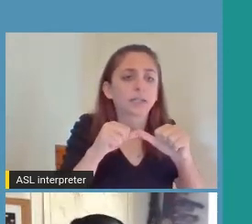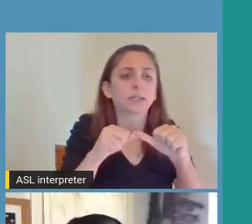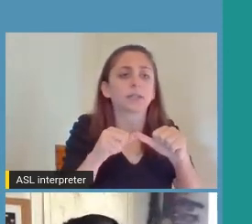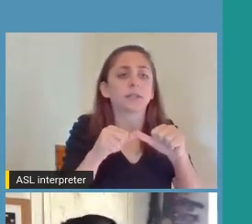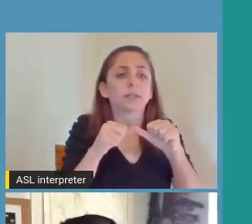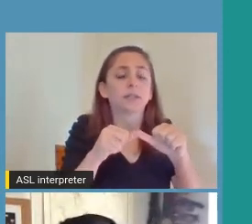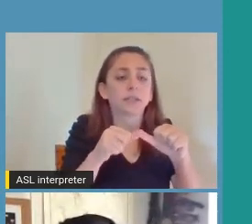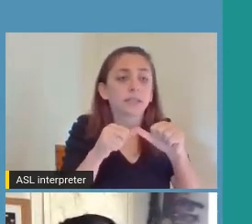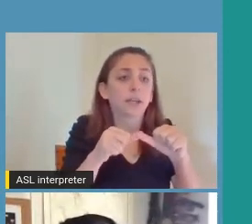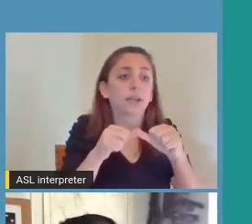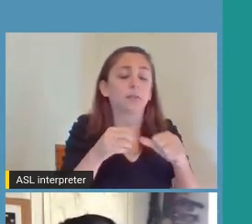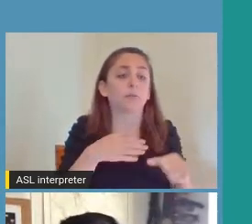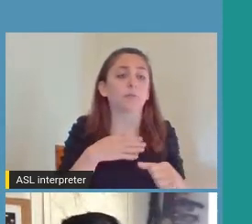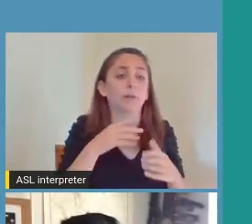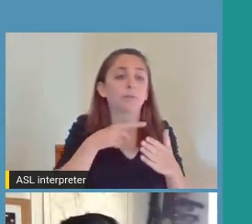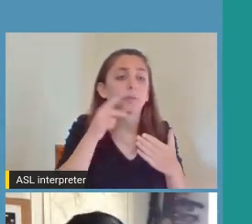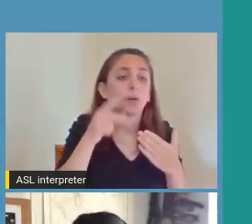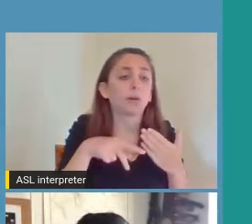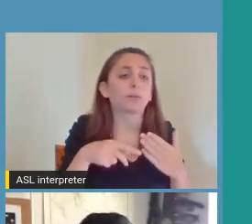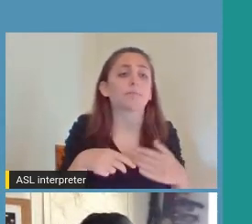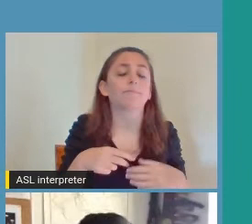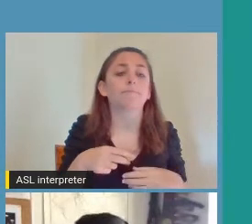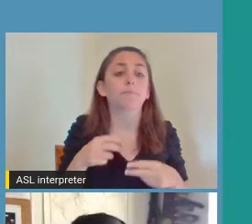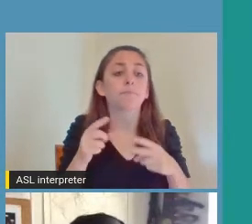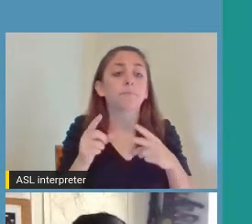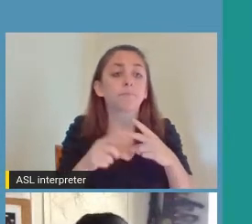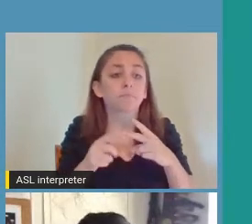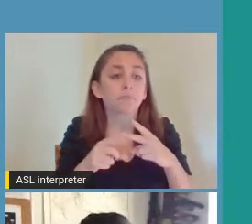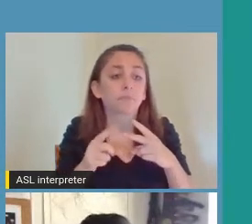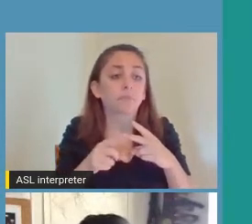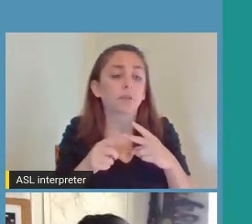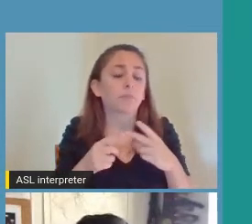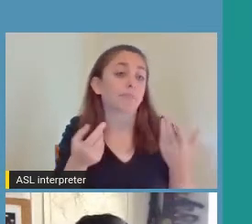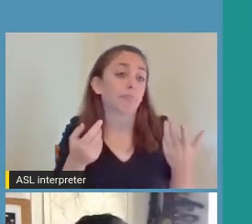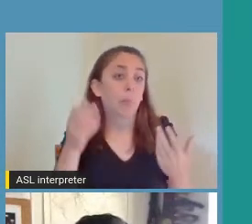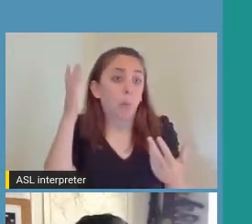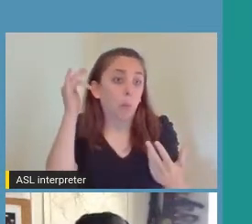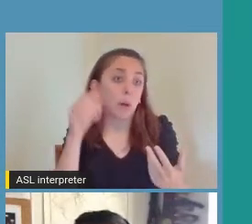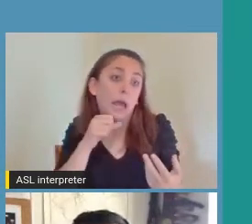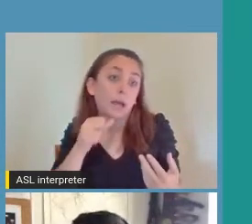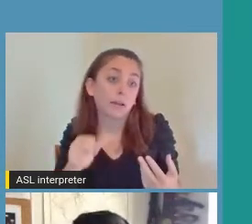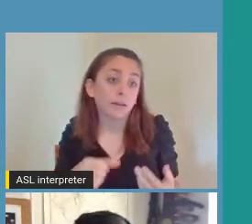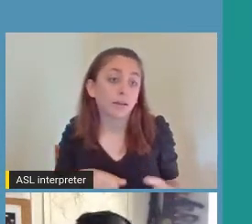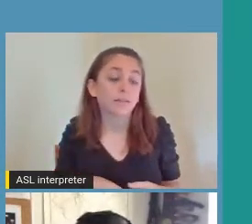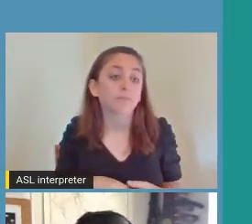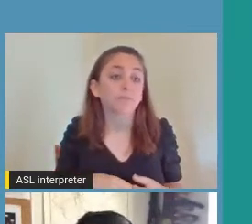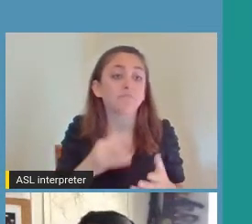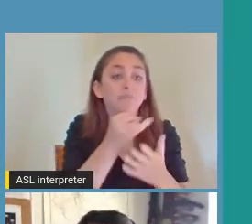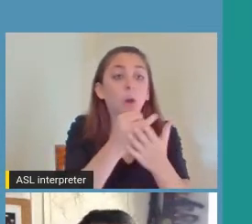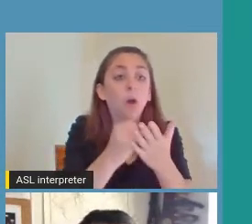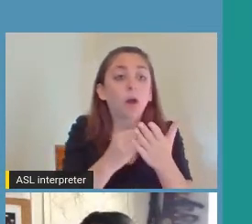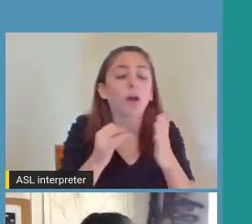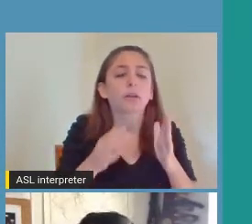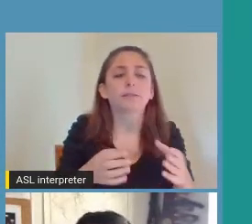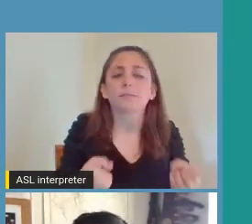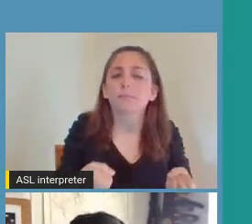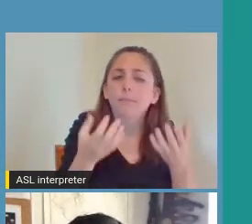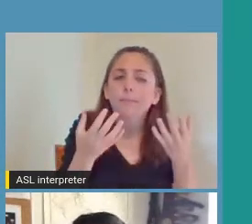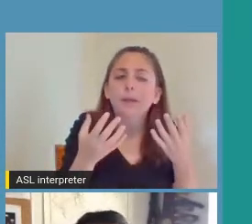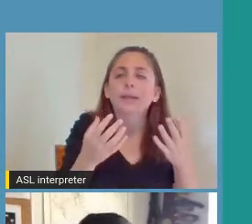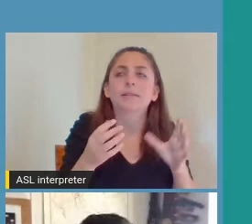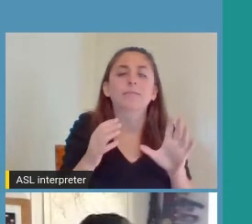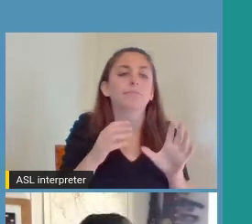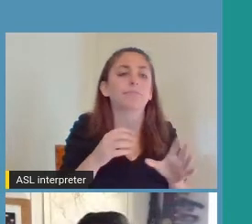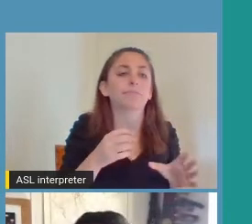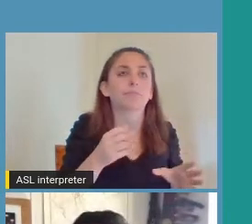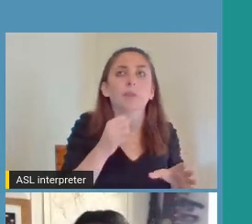with my program. But two, you know, why not? You know, artists, there's a lot of artists not doing a lot of stuff right now